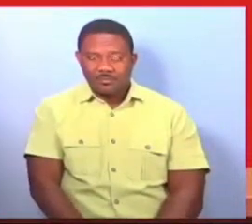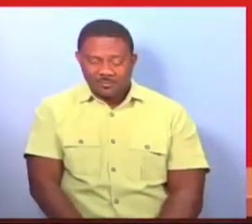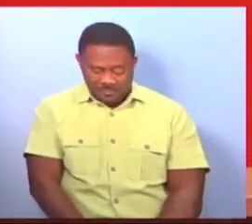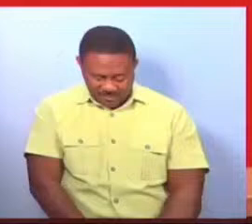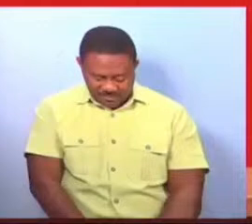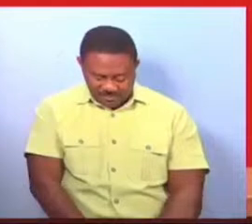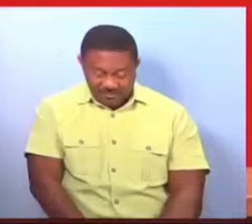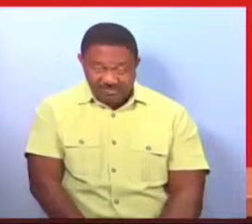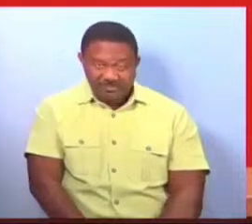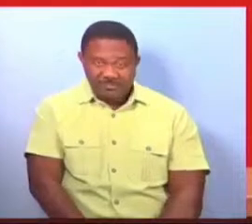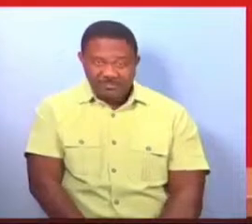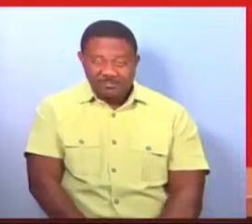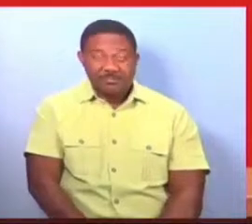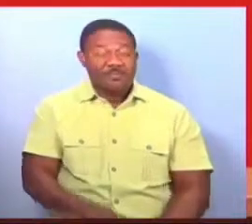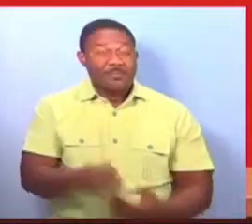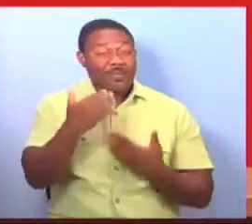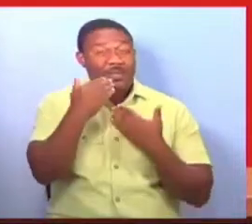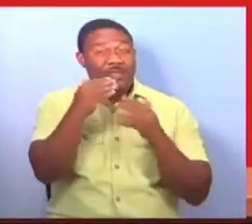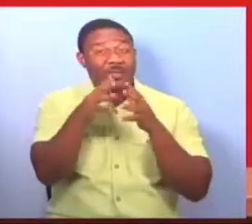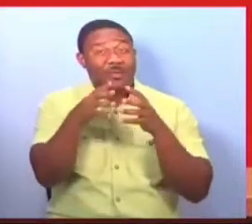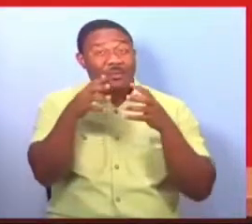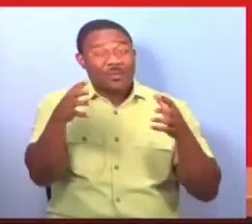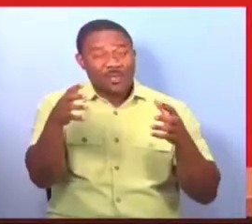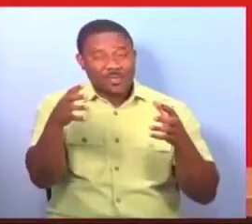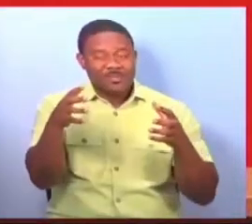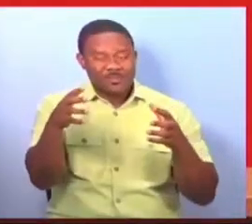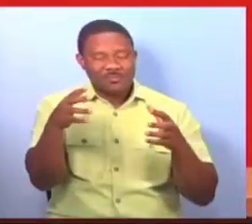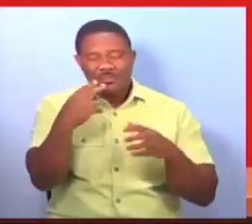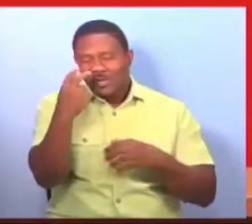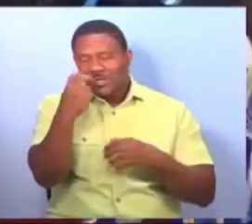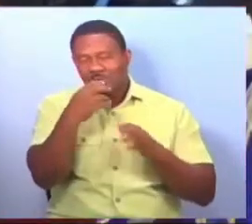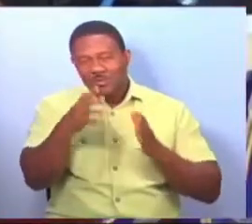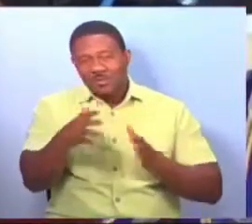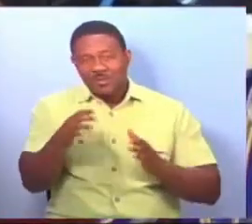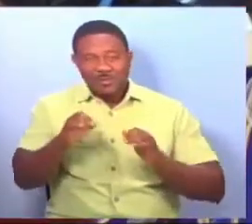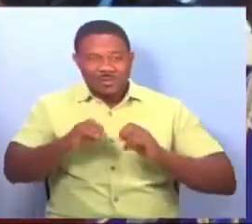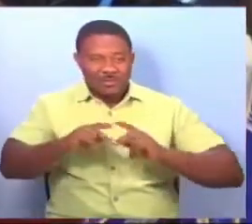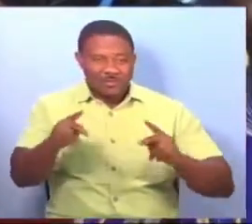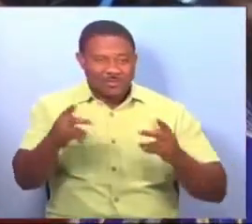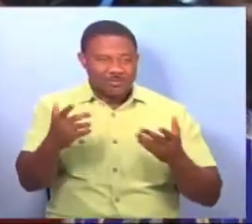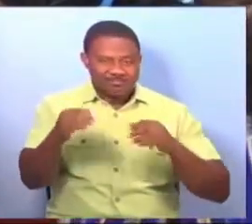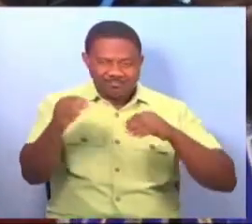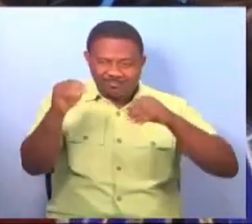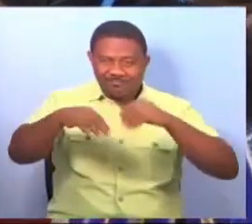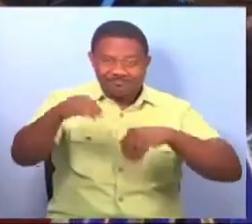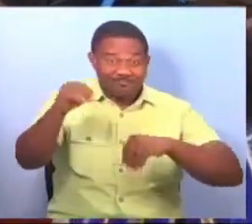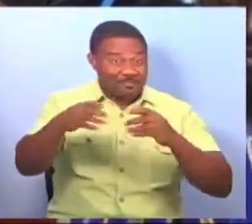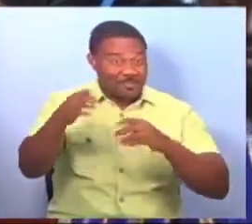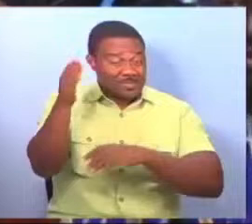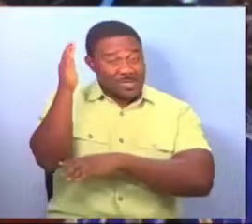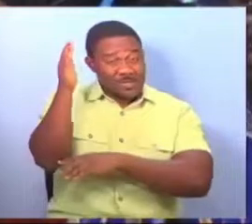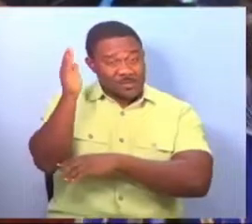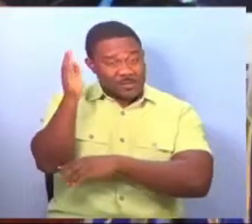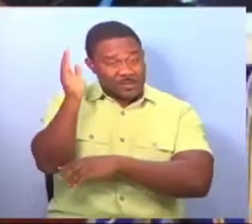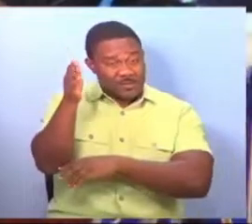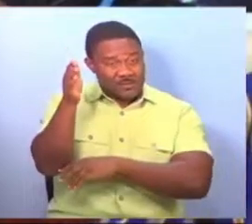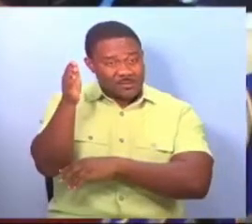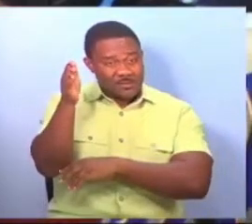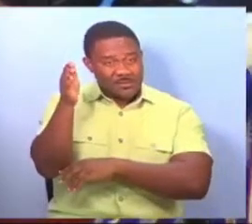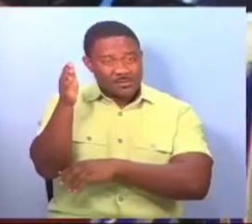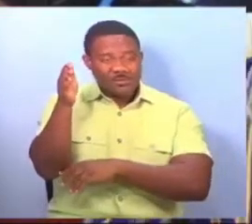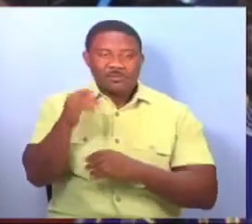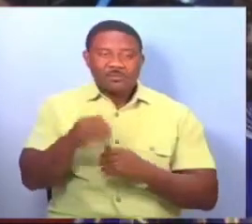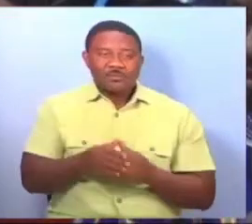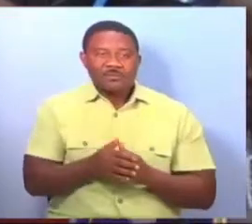Thank you very much, Mr. Speaker, for the opportunity to contribute to the statement